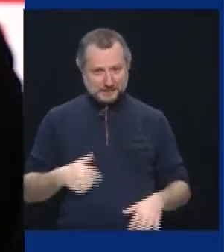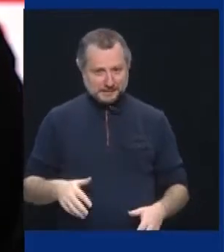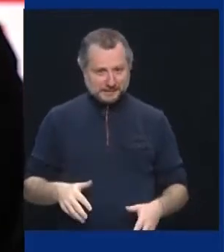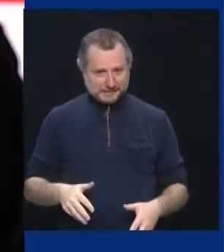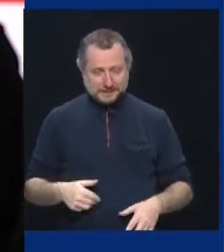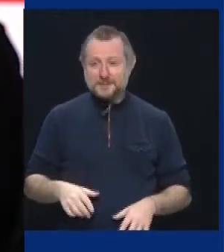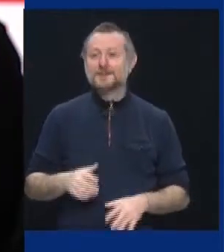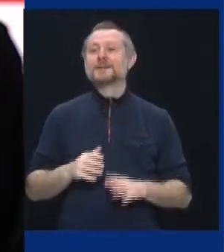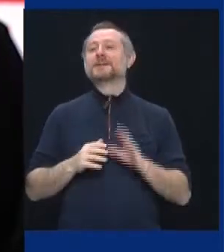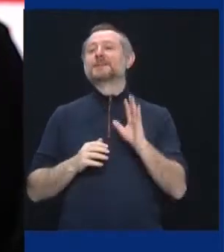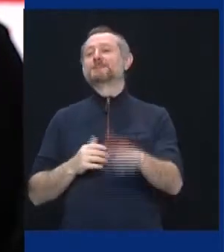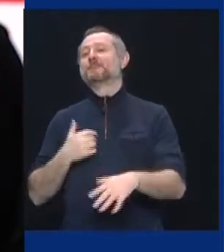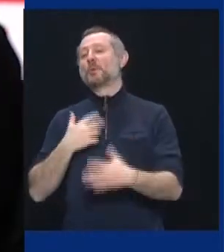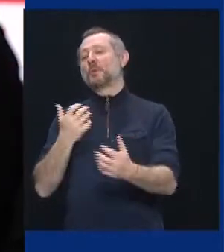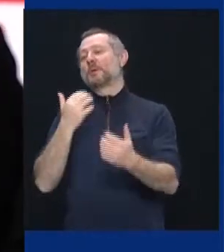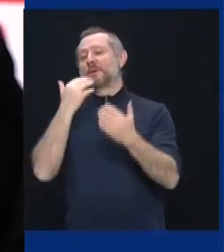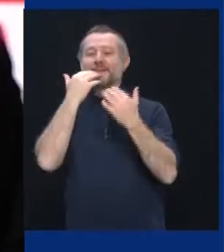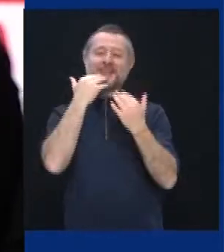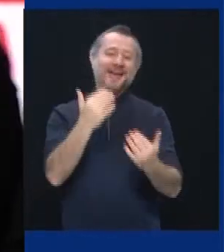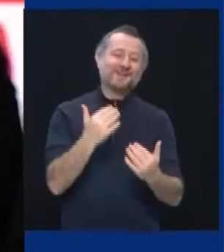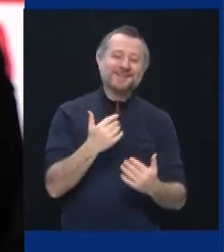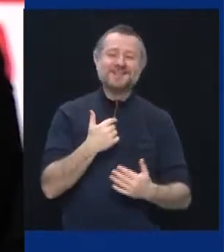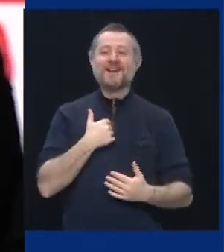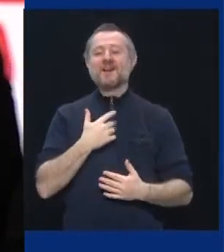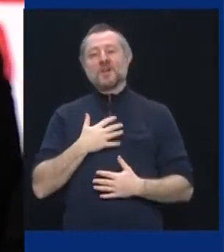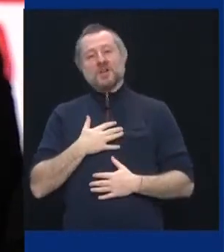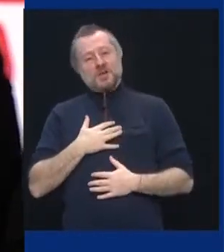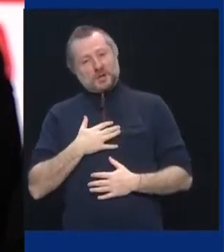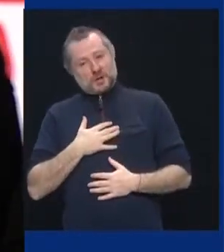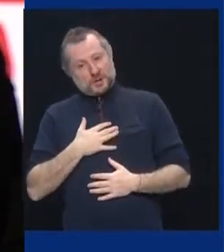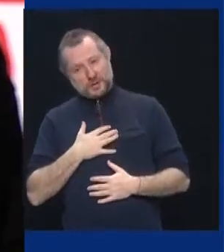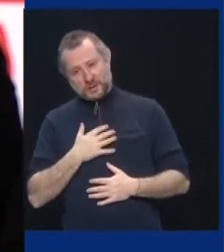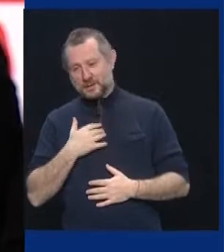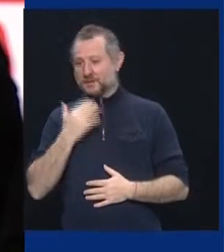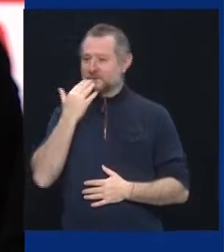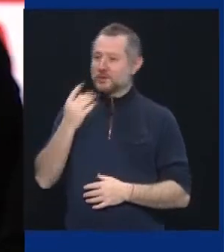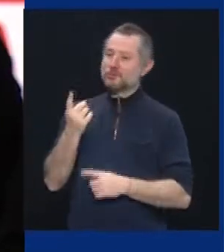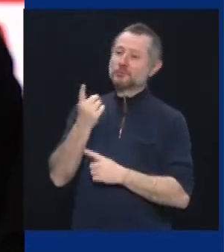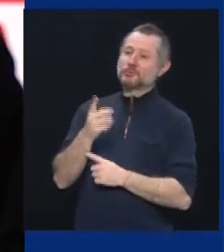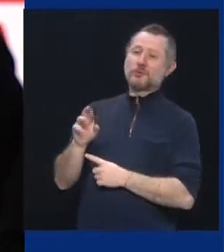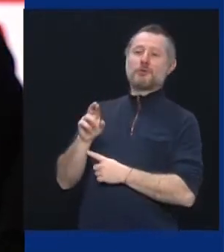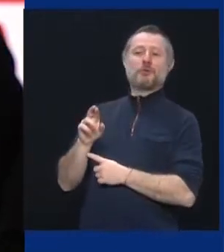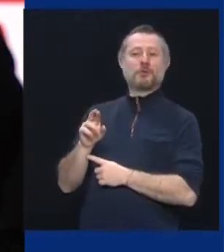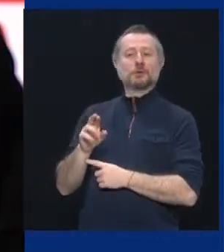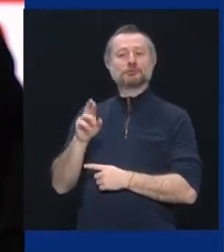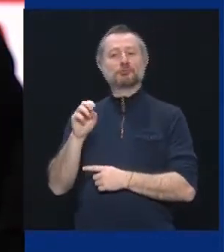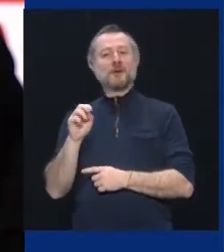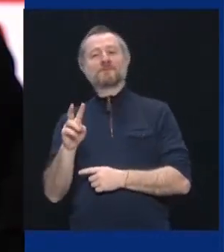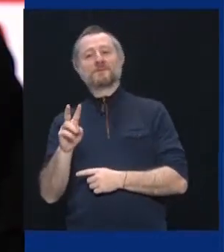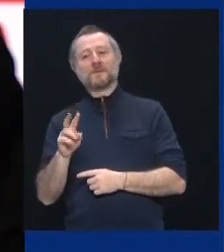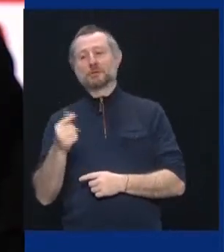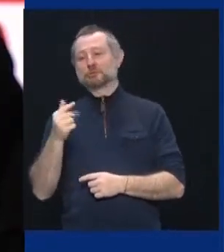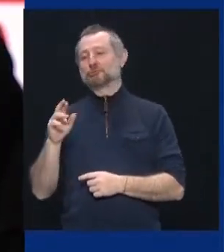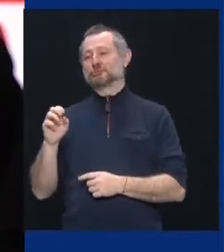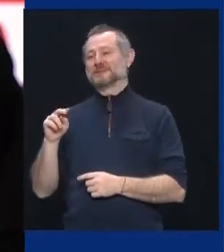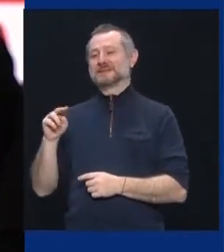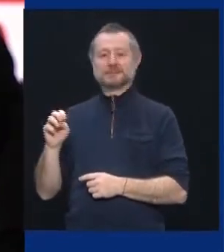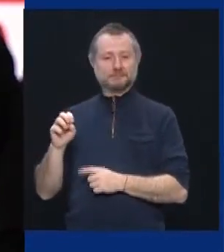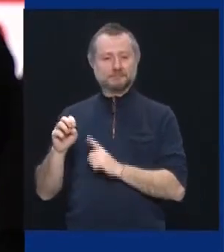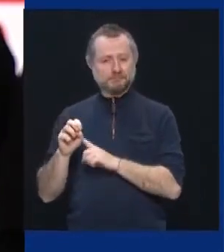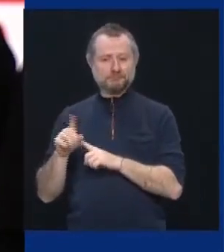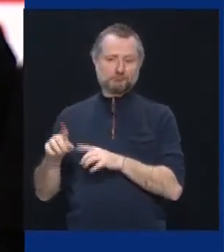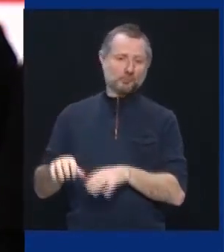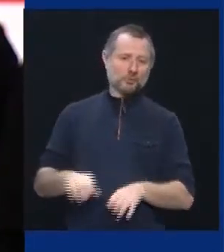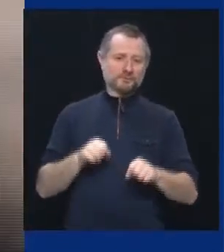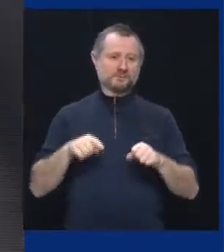But I want to thank, let me just catch my breath, Dr. Reverend Green for hosting us and for hosting the pop-up center. We have